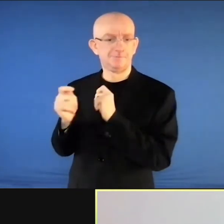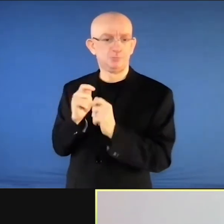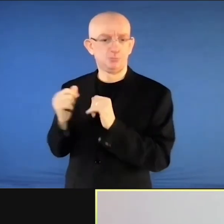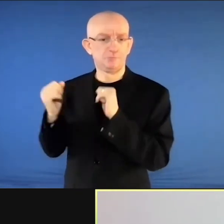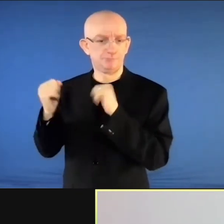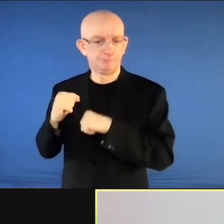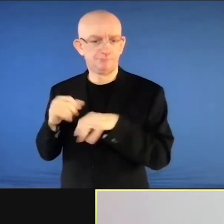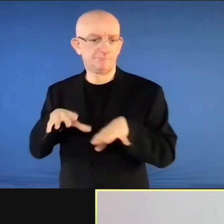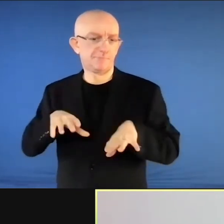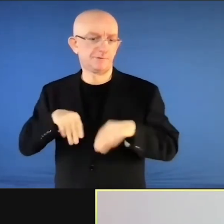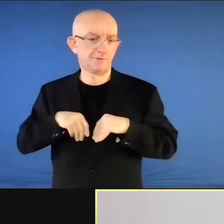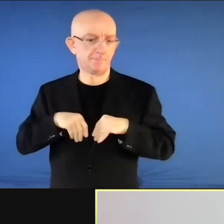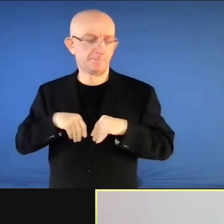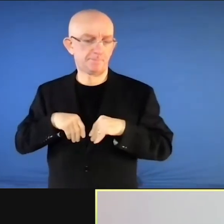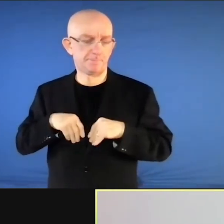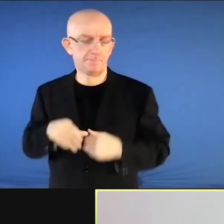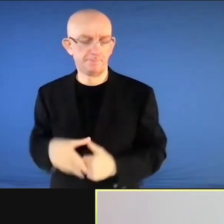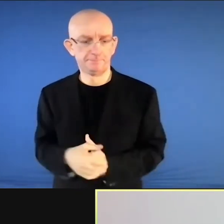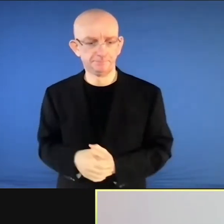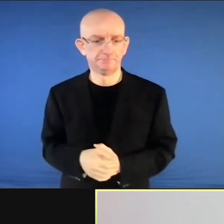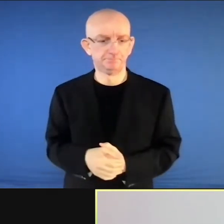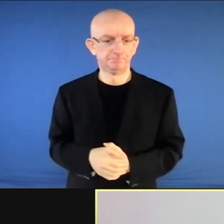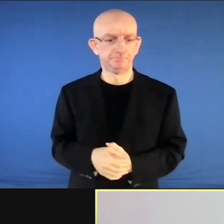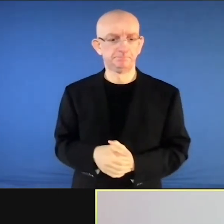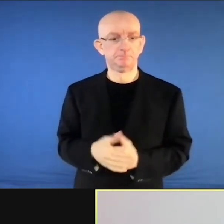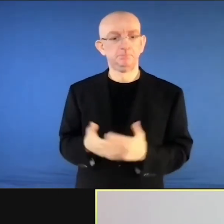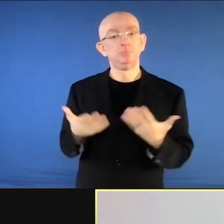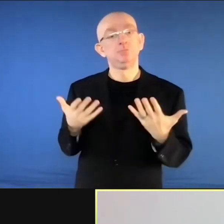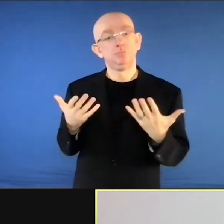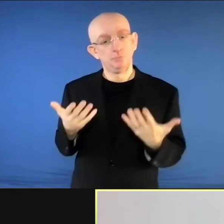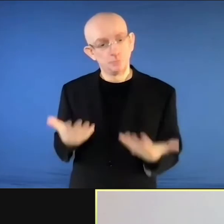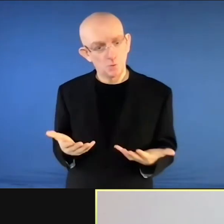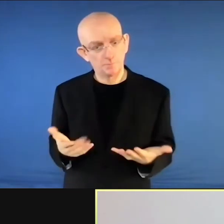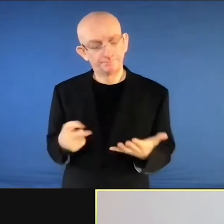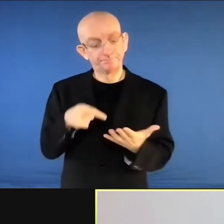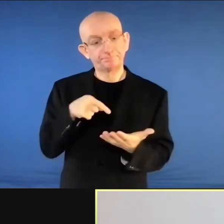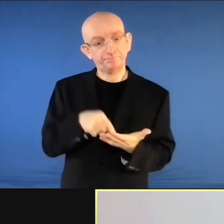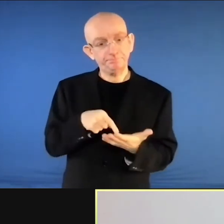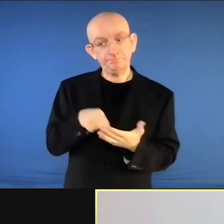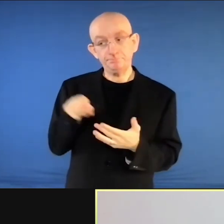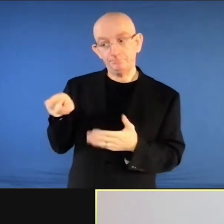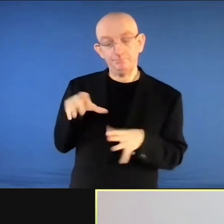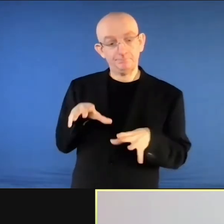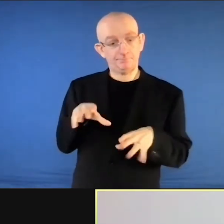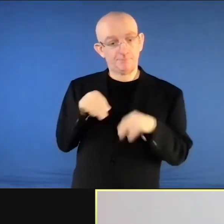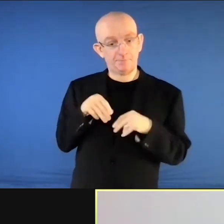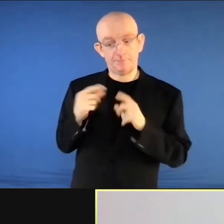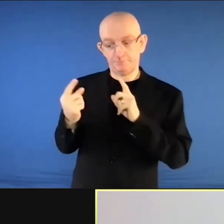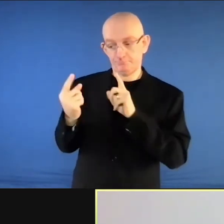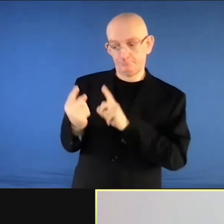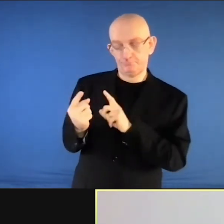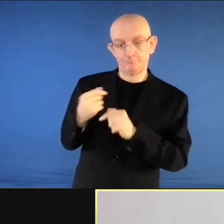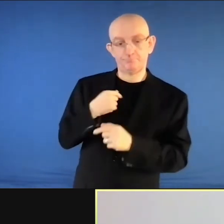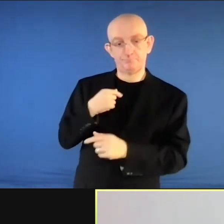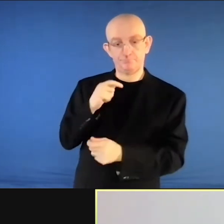what actually I have, another thing that I also come to know during my research,